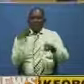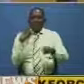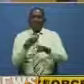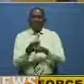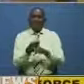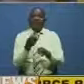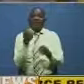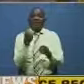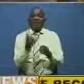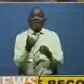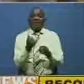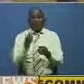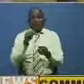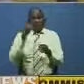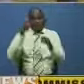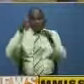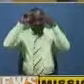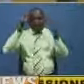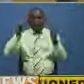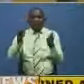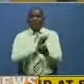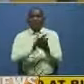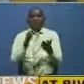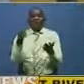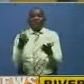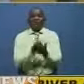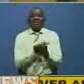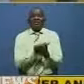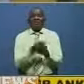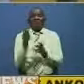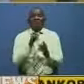out Ghanaian capital. That's the point. And after now, the